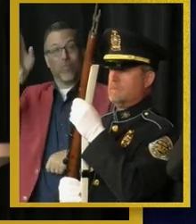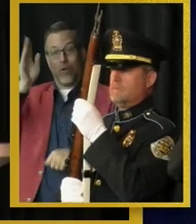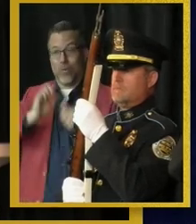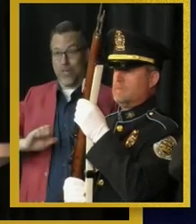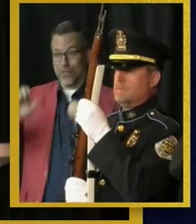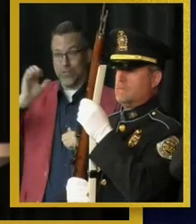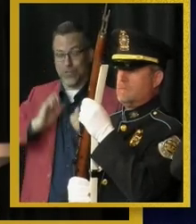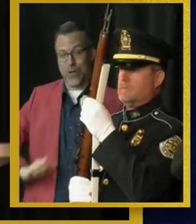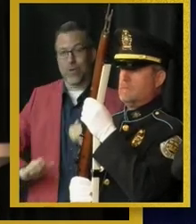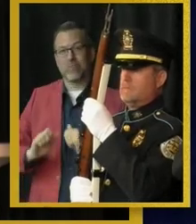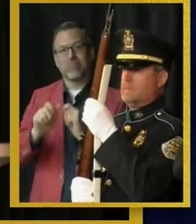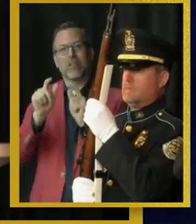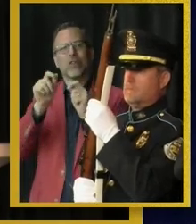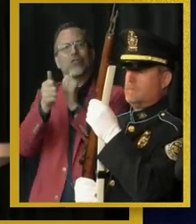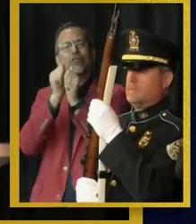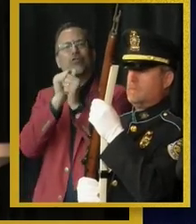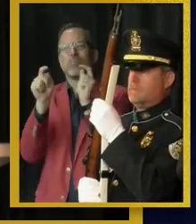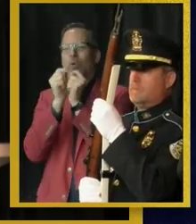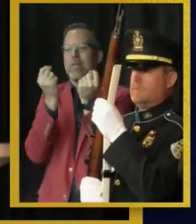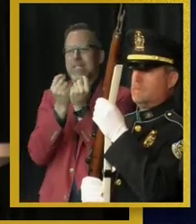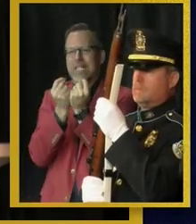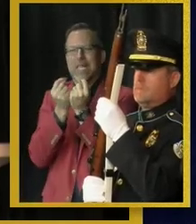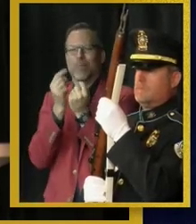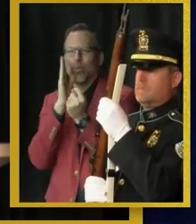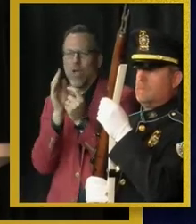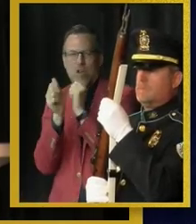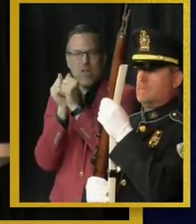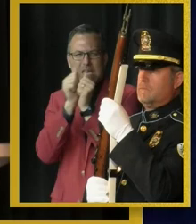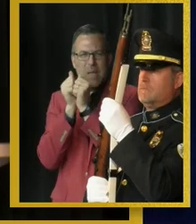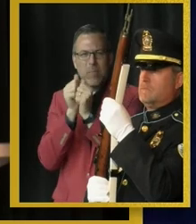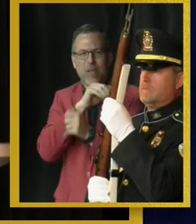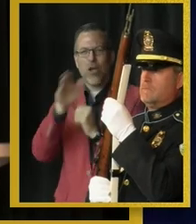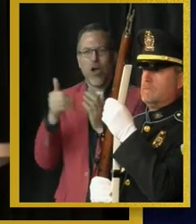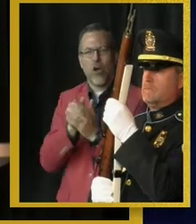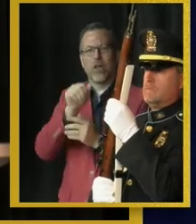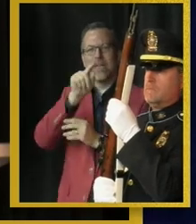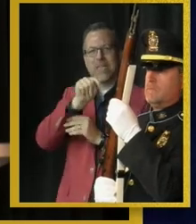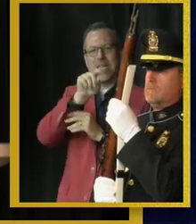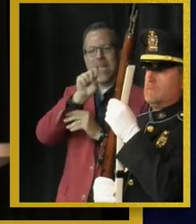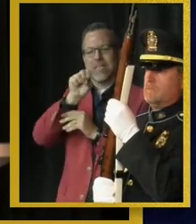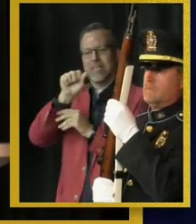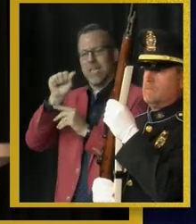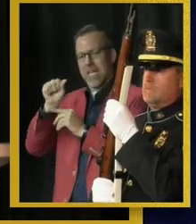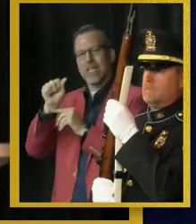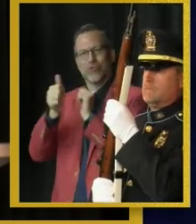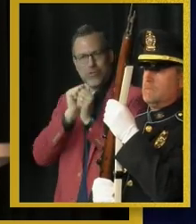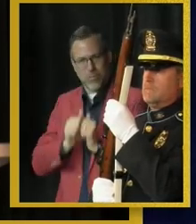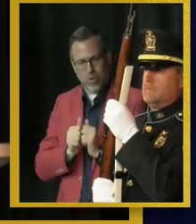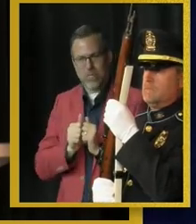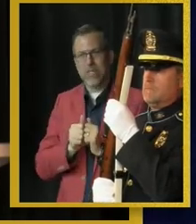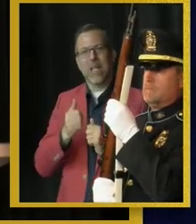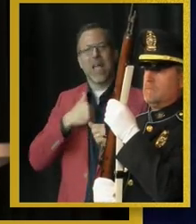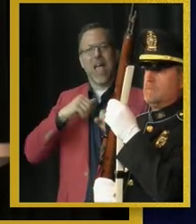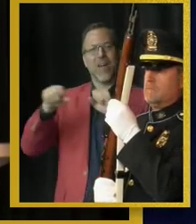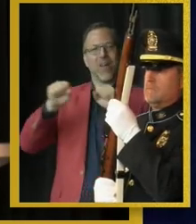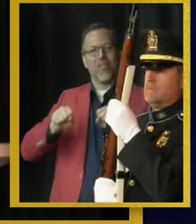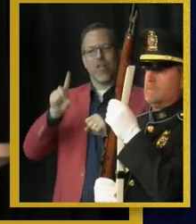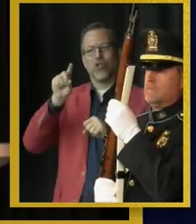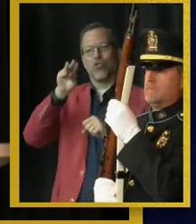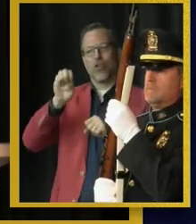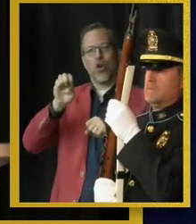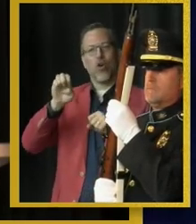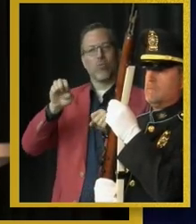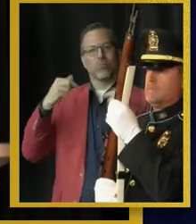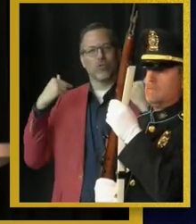athletic teams will bring excitement to this campus, compete in all TAA sanctioned sports. We have our Thunderdome Gymnasium.